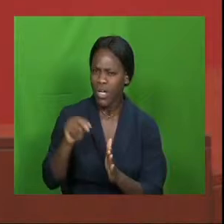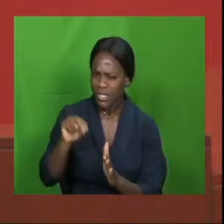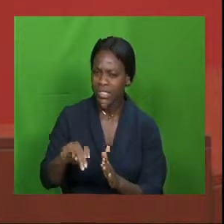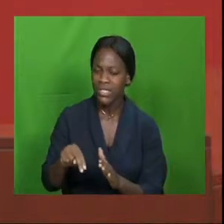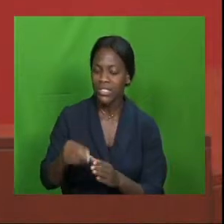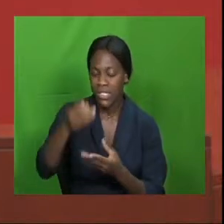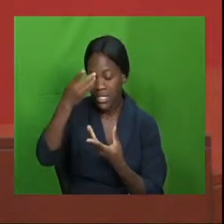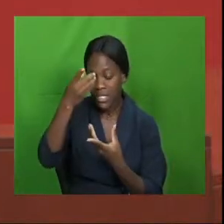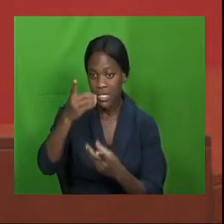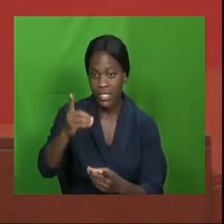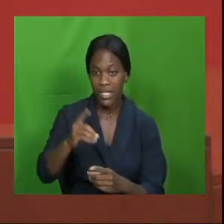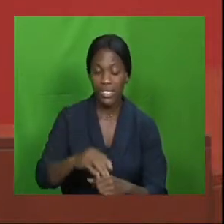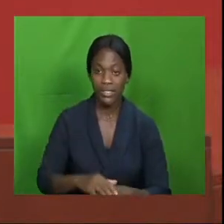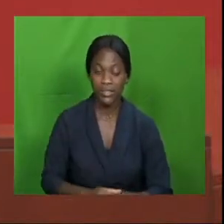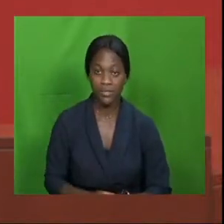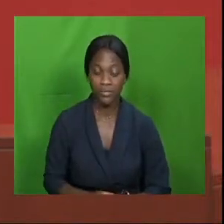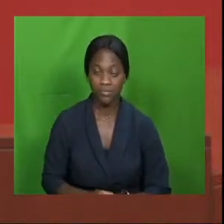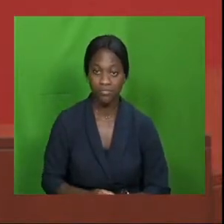See Article